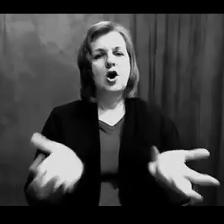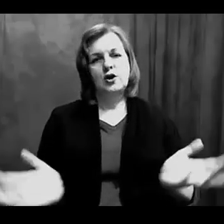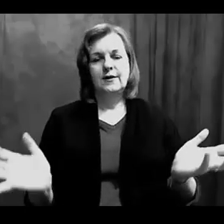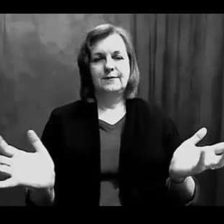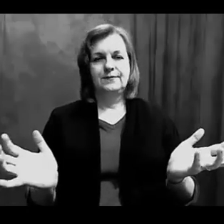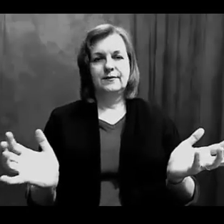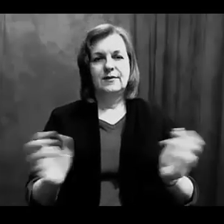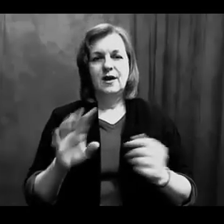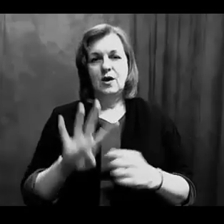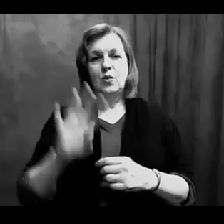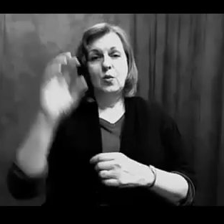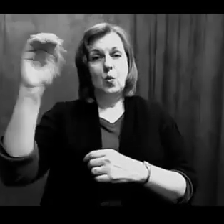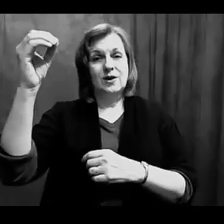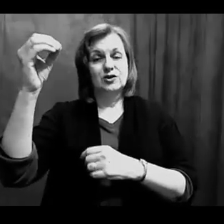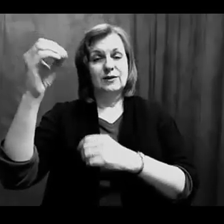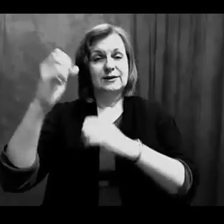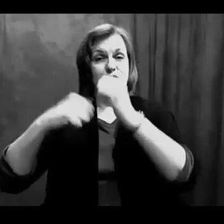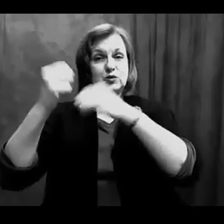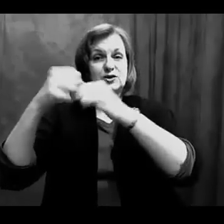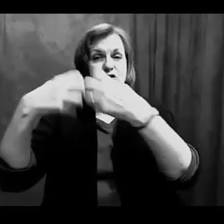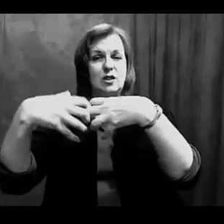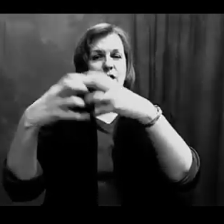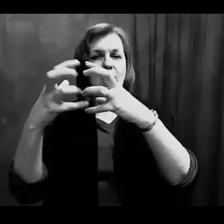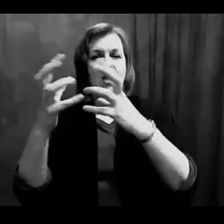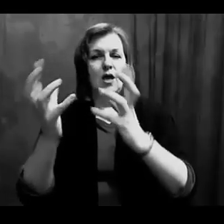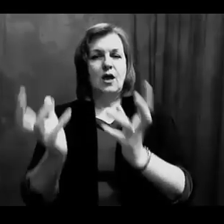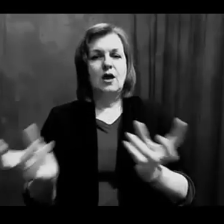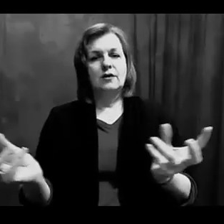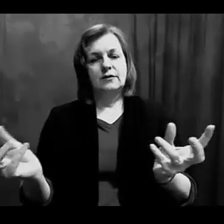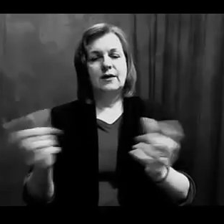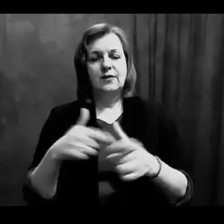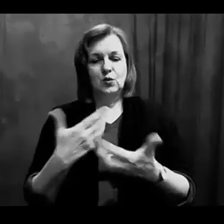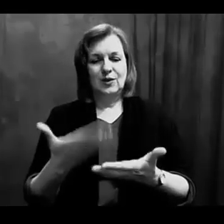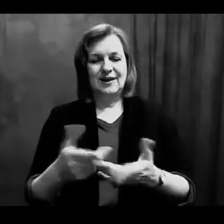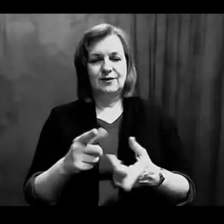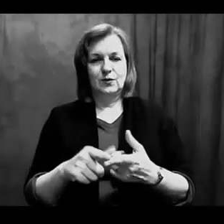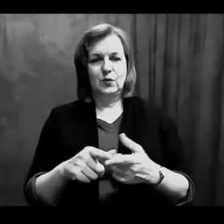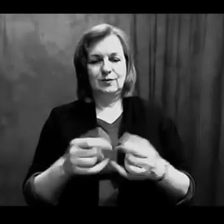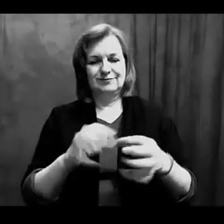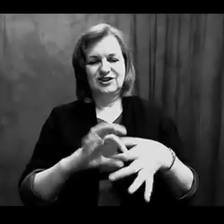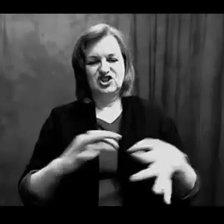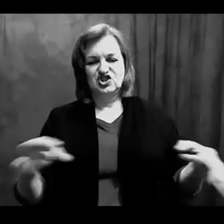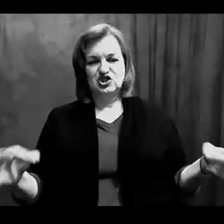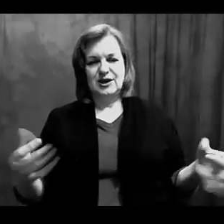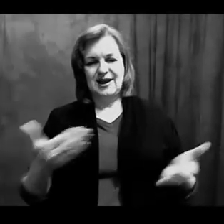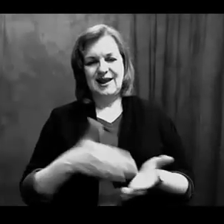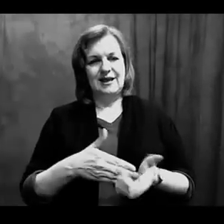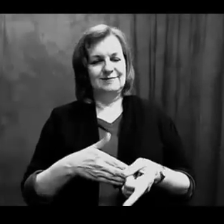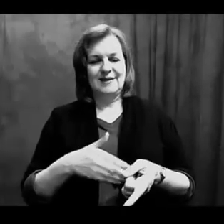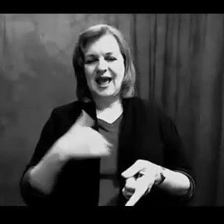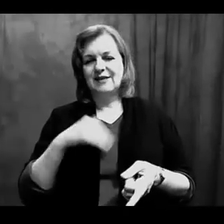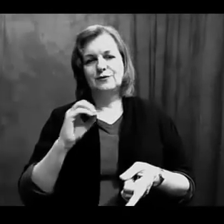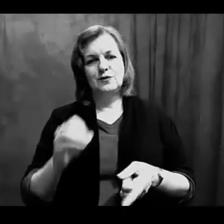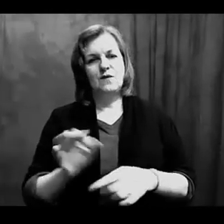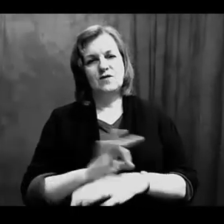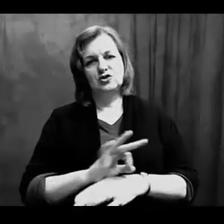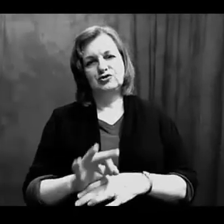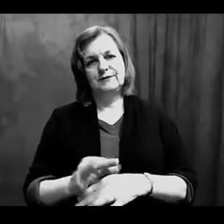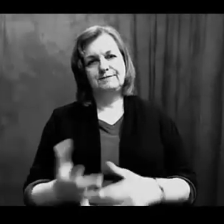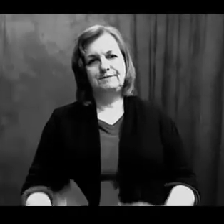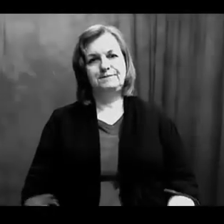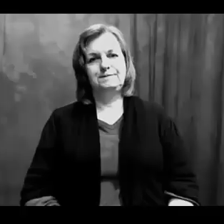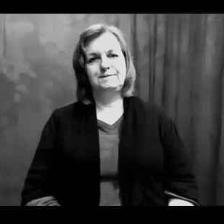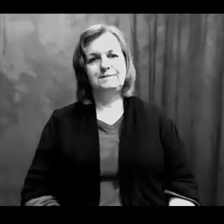essentially cause this protein to fall apart. Our nice quaternary structure is lost, and we eventually get back to this amino acid